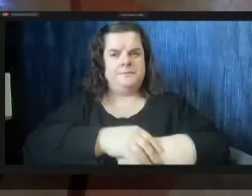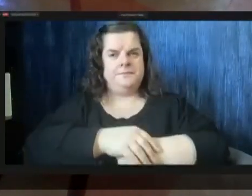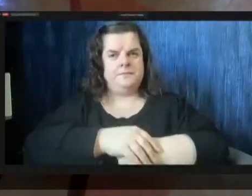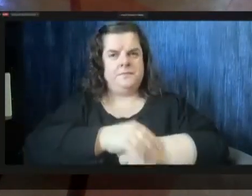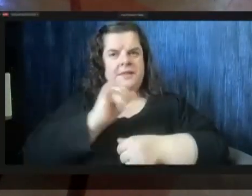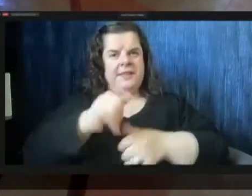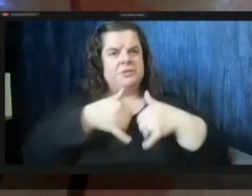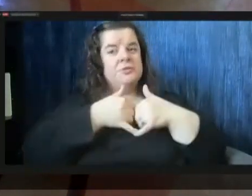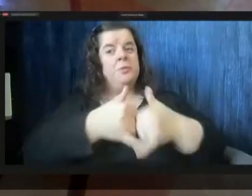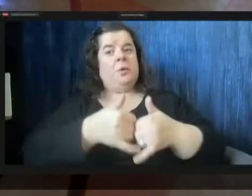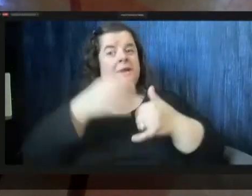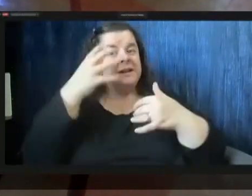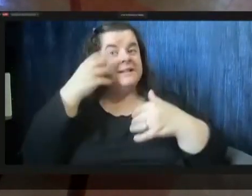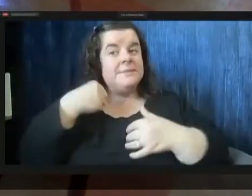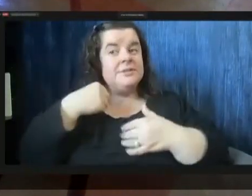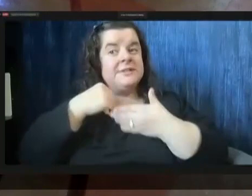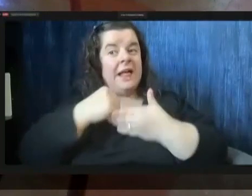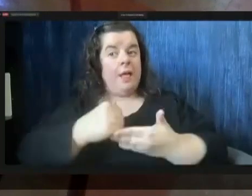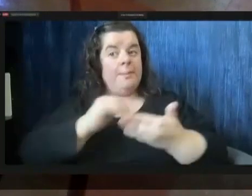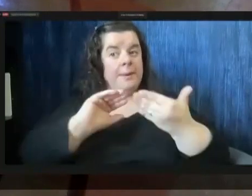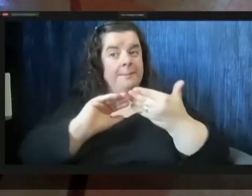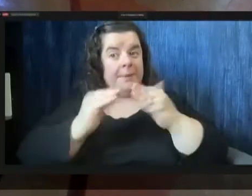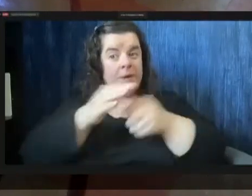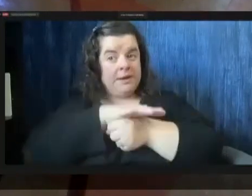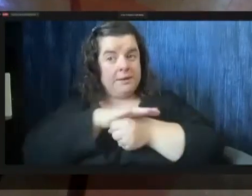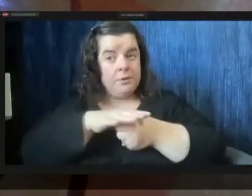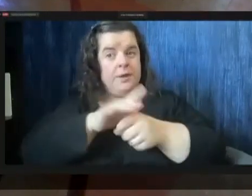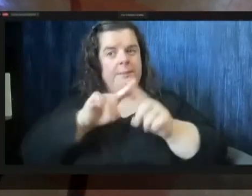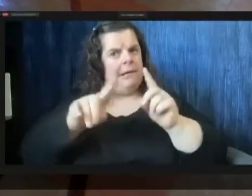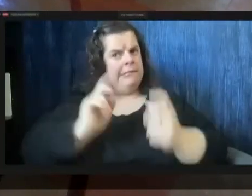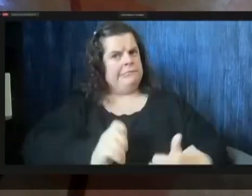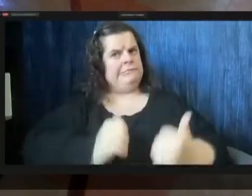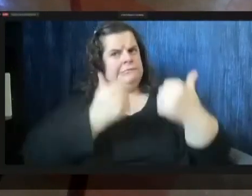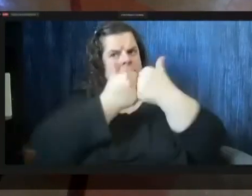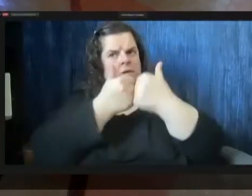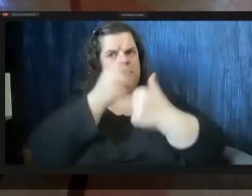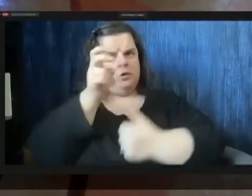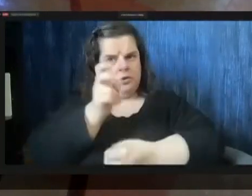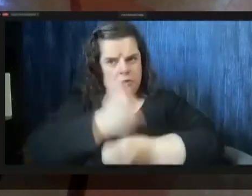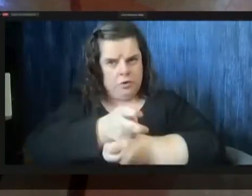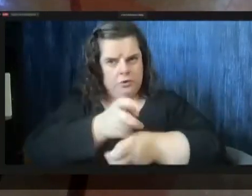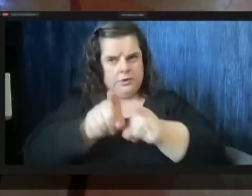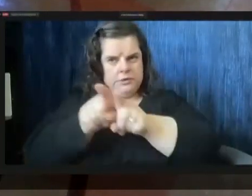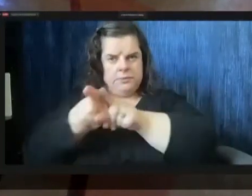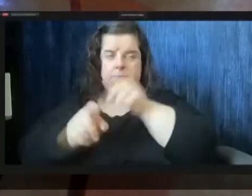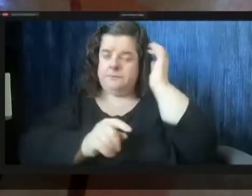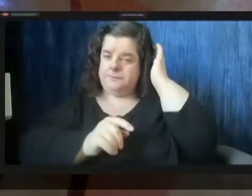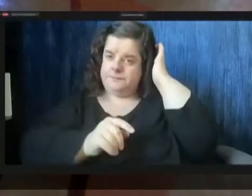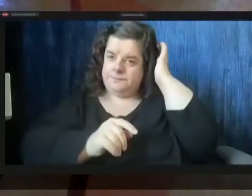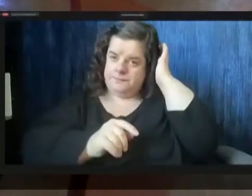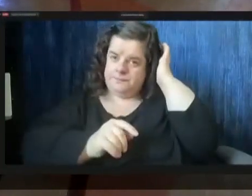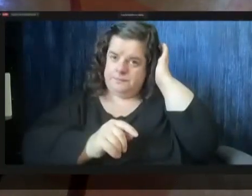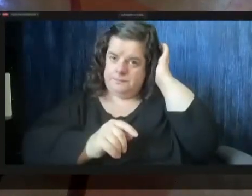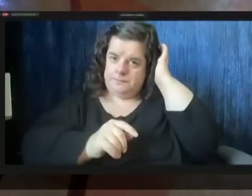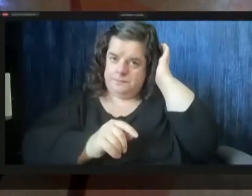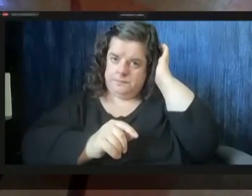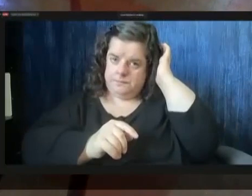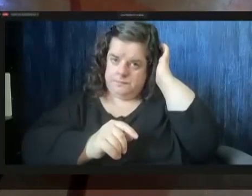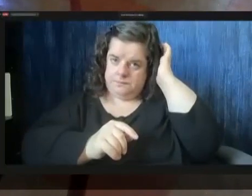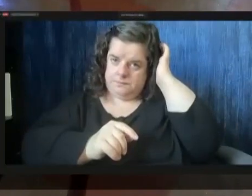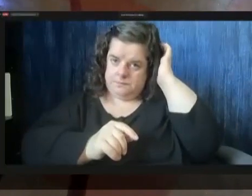rewarding experience to be able to help communities out, but it has been challenging at times. And so I wanted to just lift them